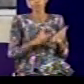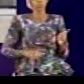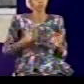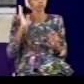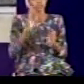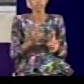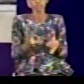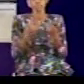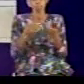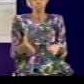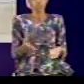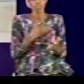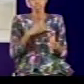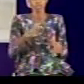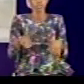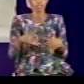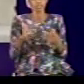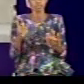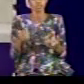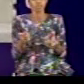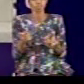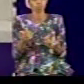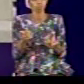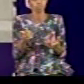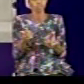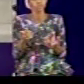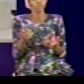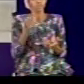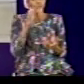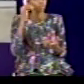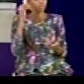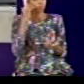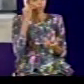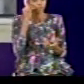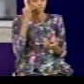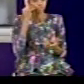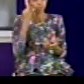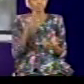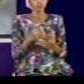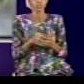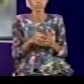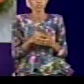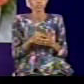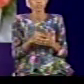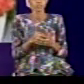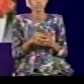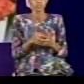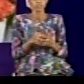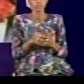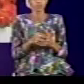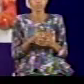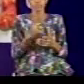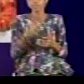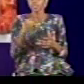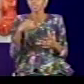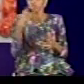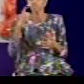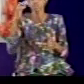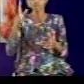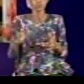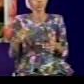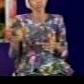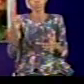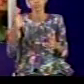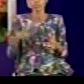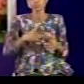God, I just baptized in May and now this thing is happening to me. God, please, let me serve you first before I will come to meet you.